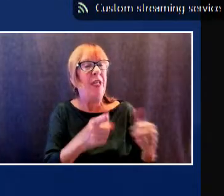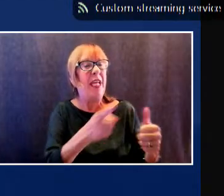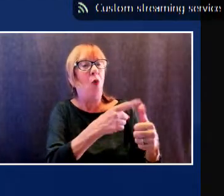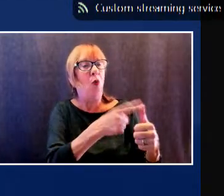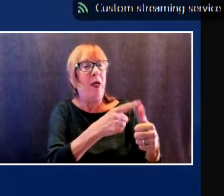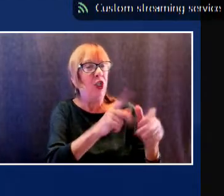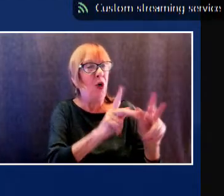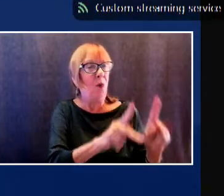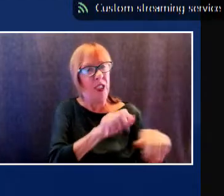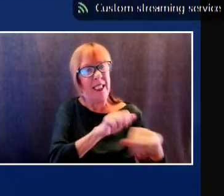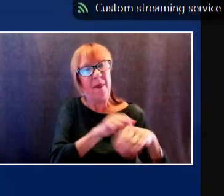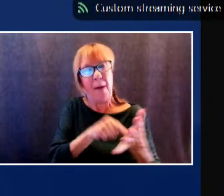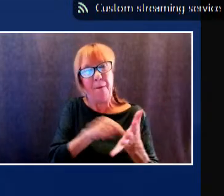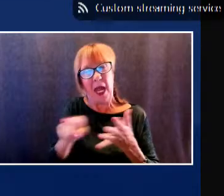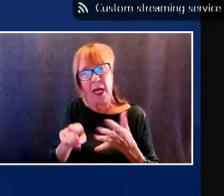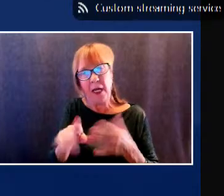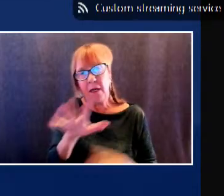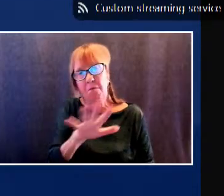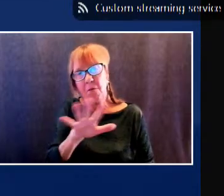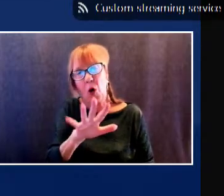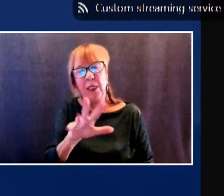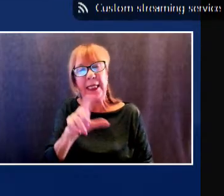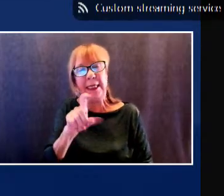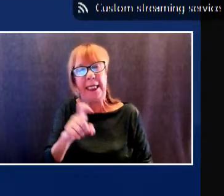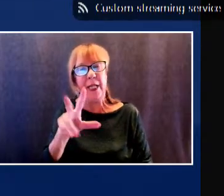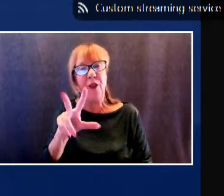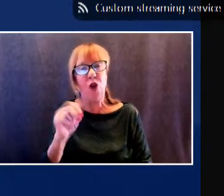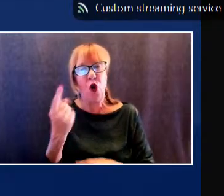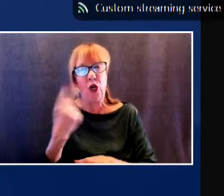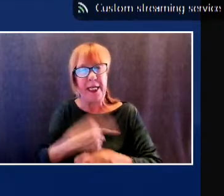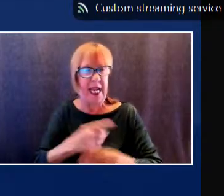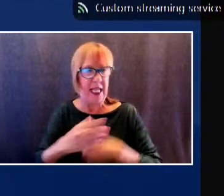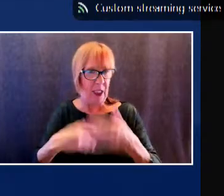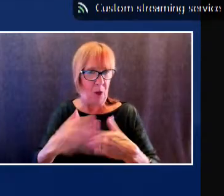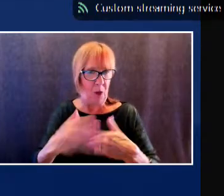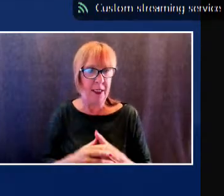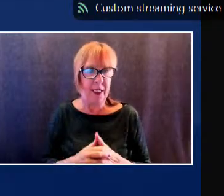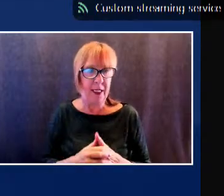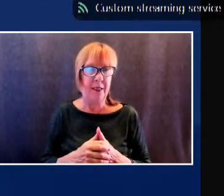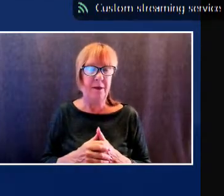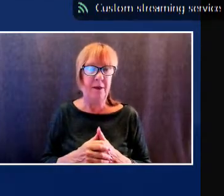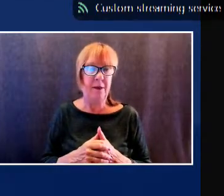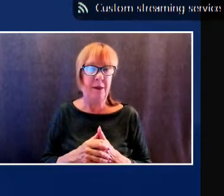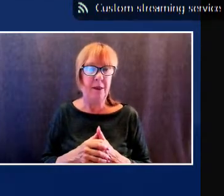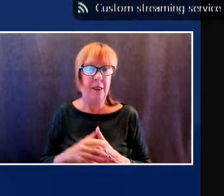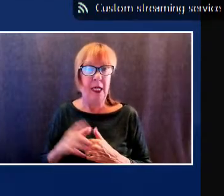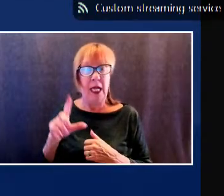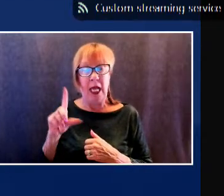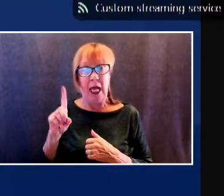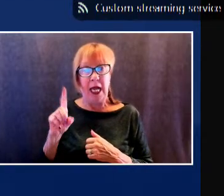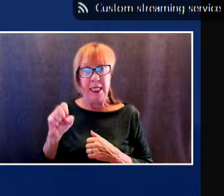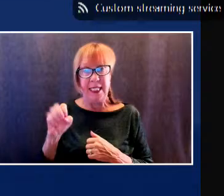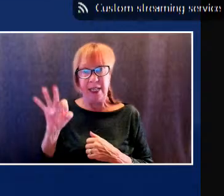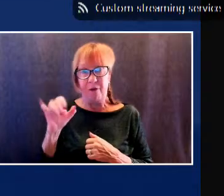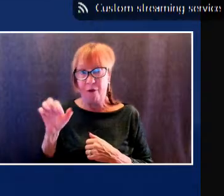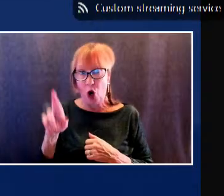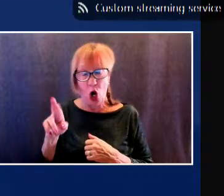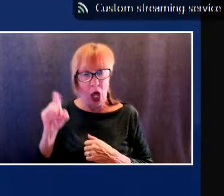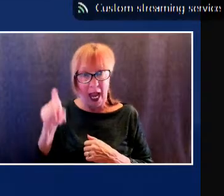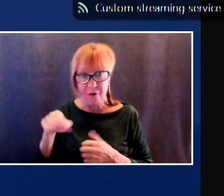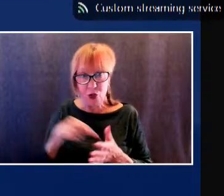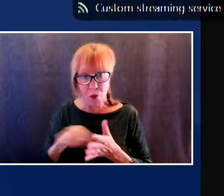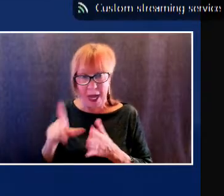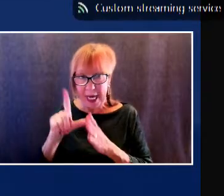to process. What does deferral mean? Will I have to pay later? Homeowners will not be billed later.